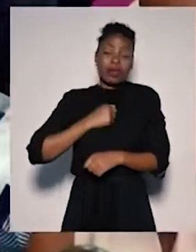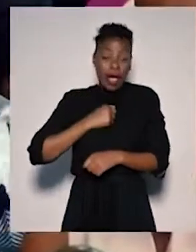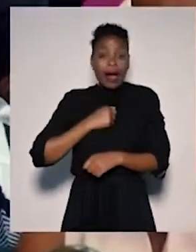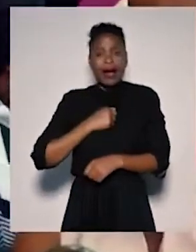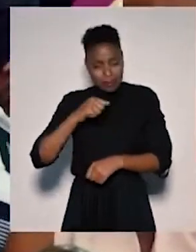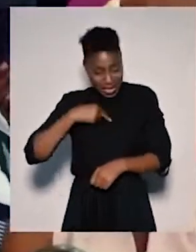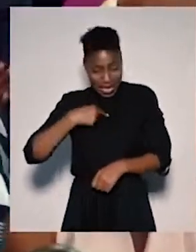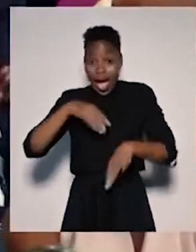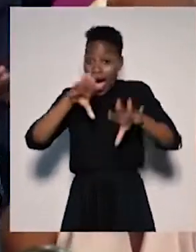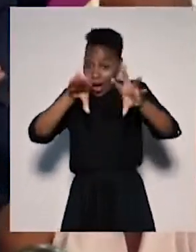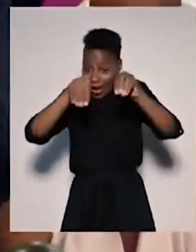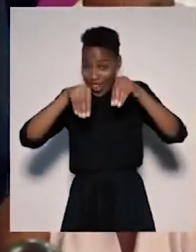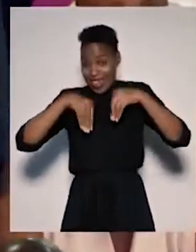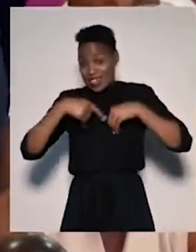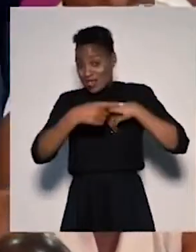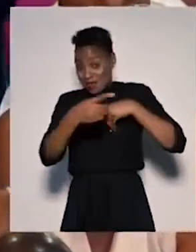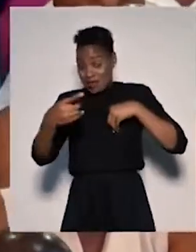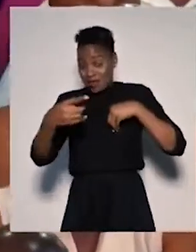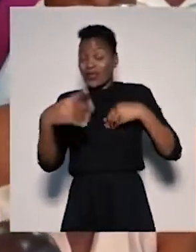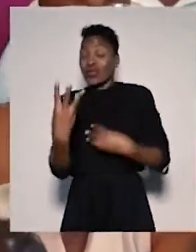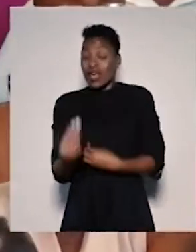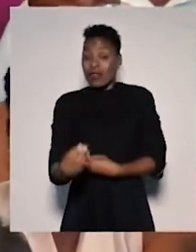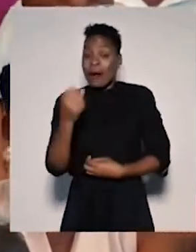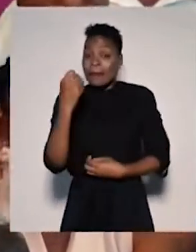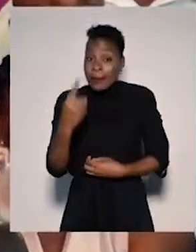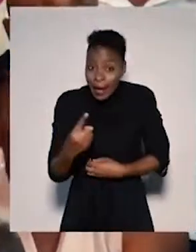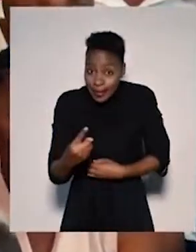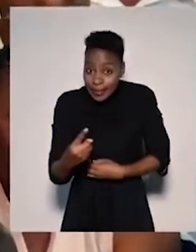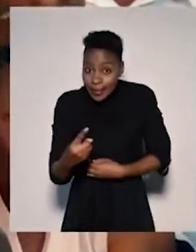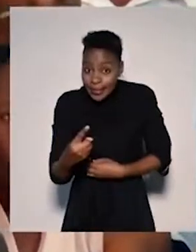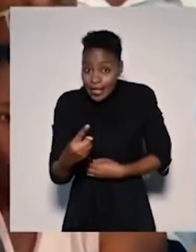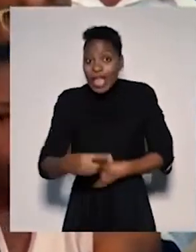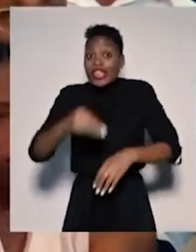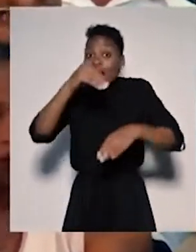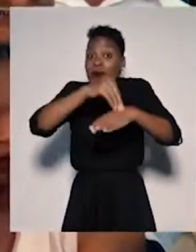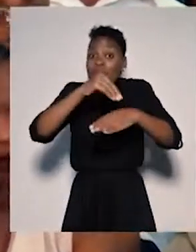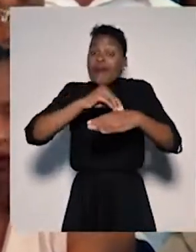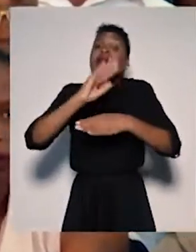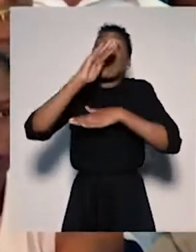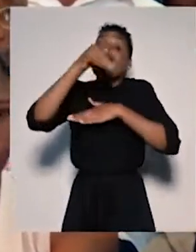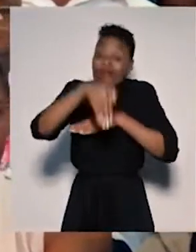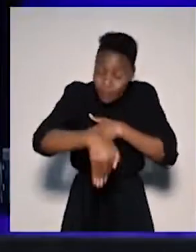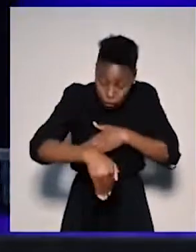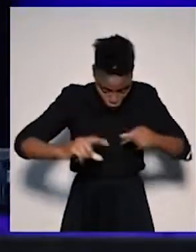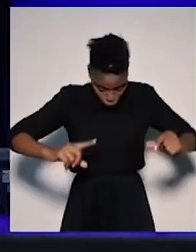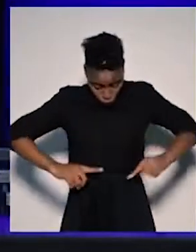it. But they'll have to live with the consequences thereof.